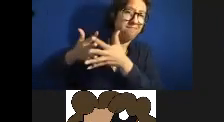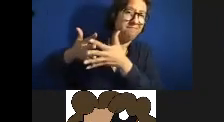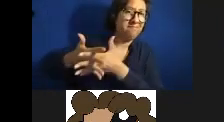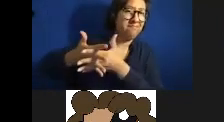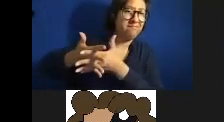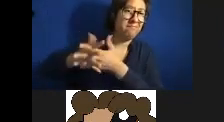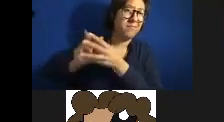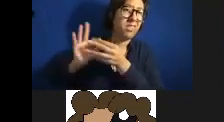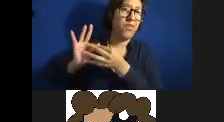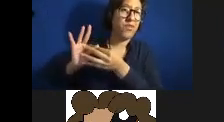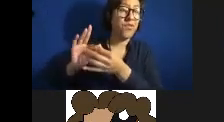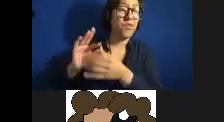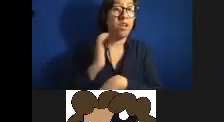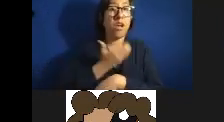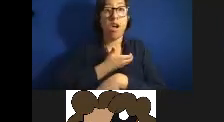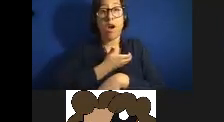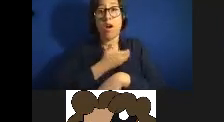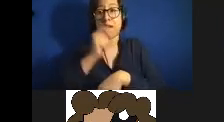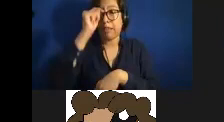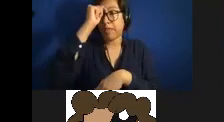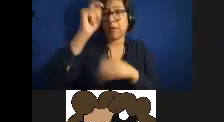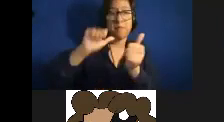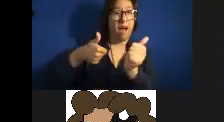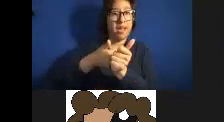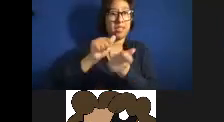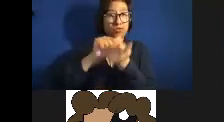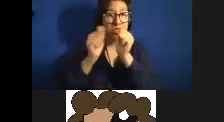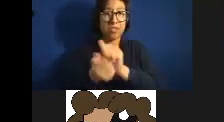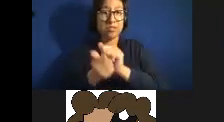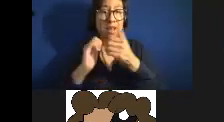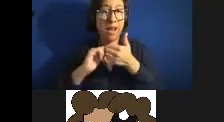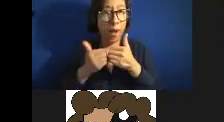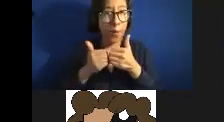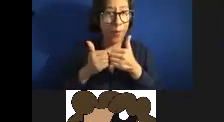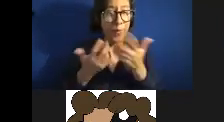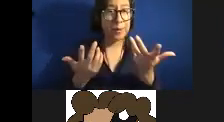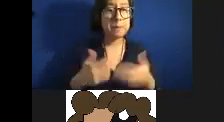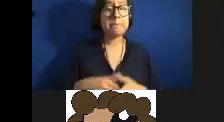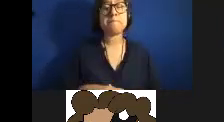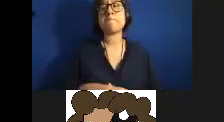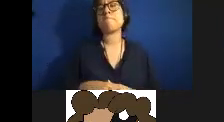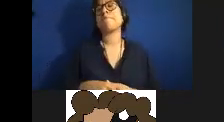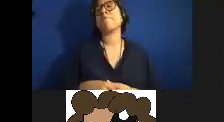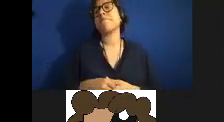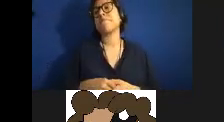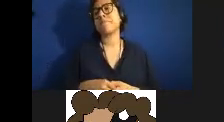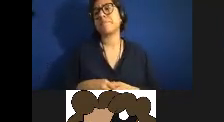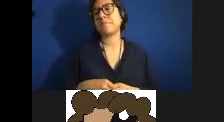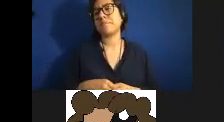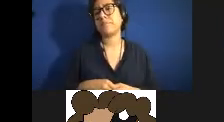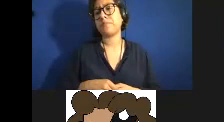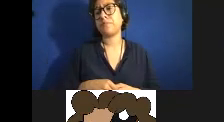And our theory of change, you know, is really about trying to engage